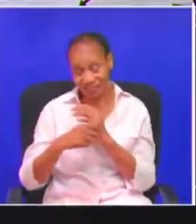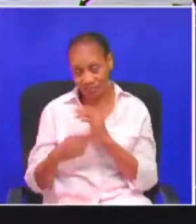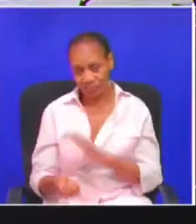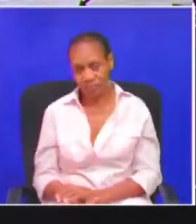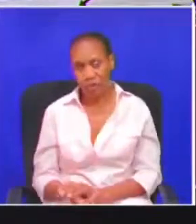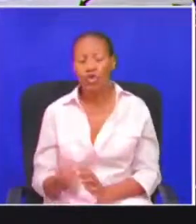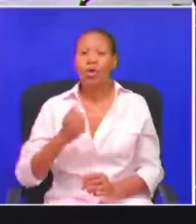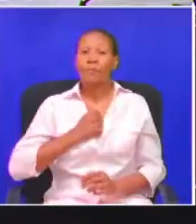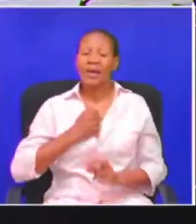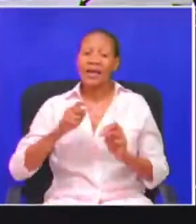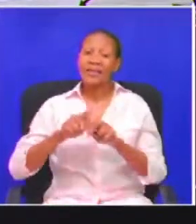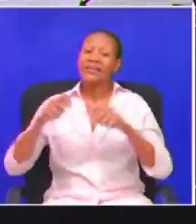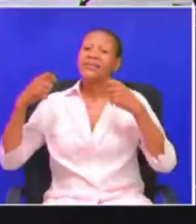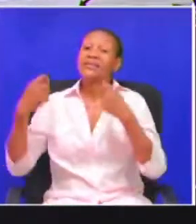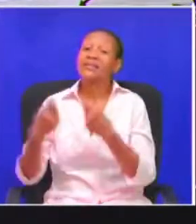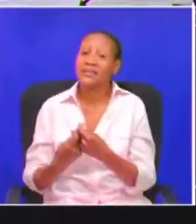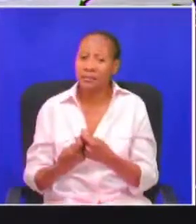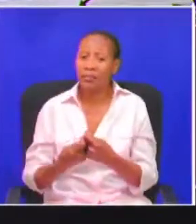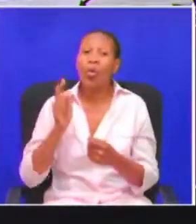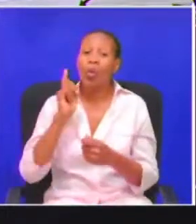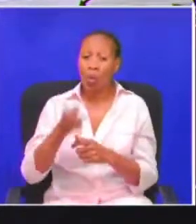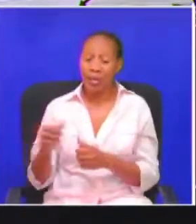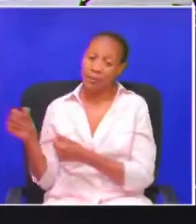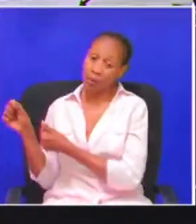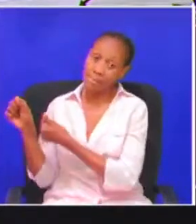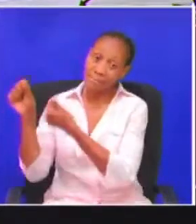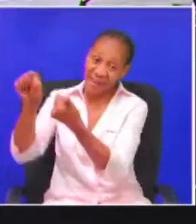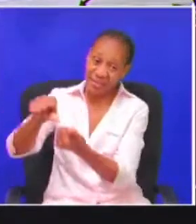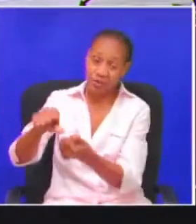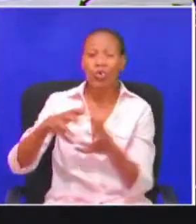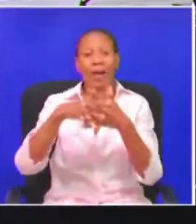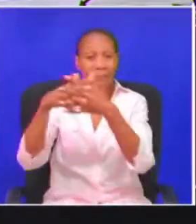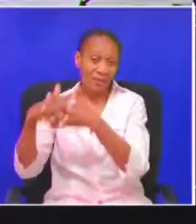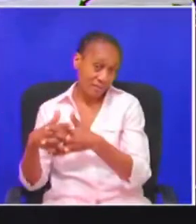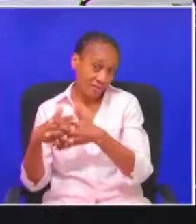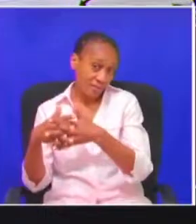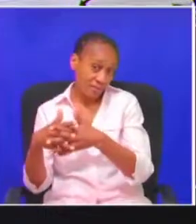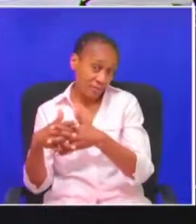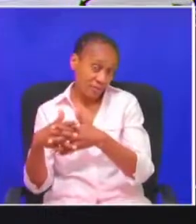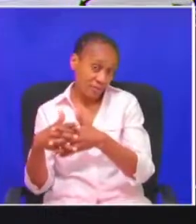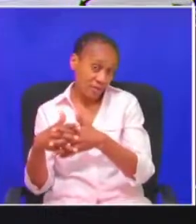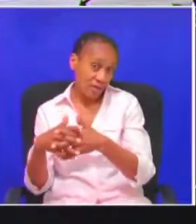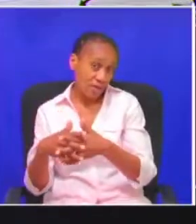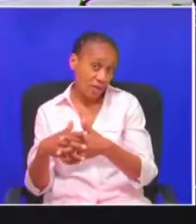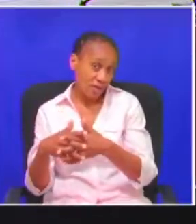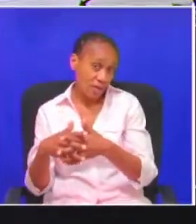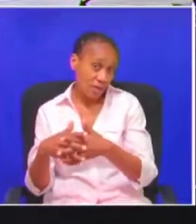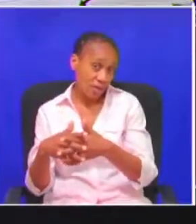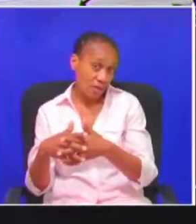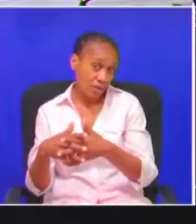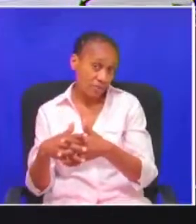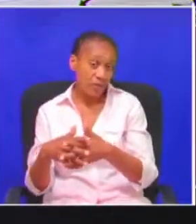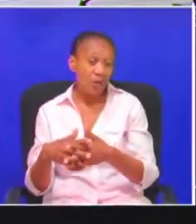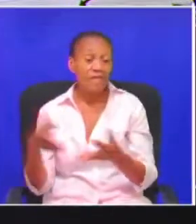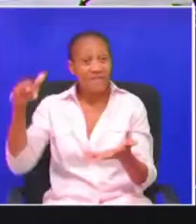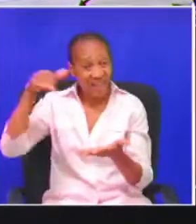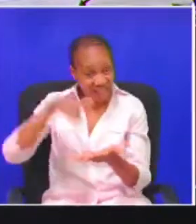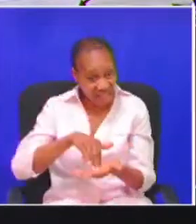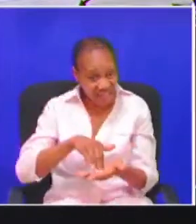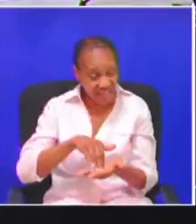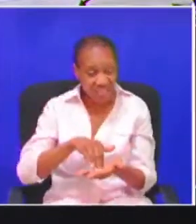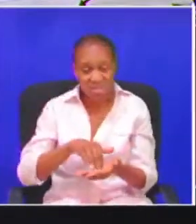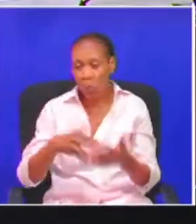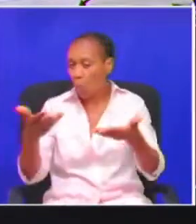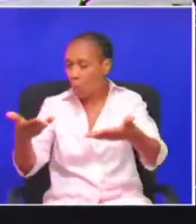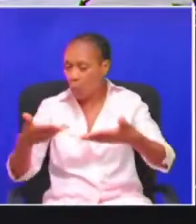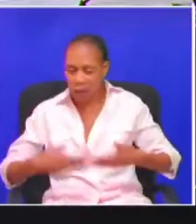as I said earlier, will be going back to the United States. They are already being well received. They are